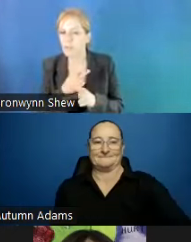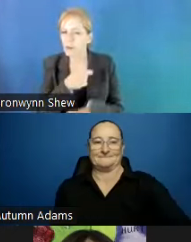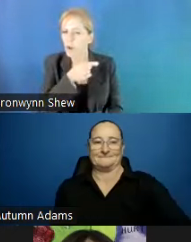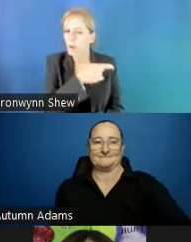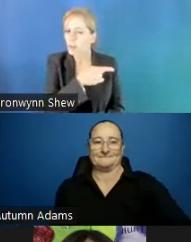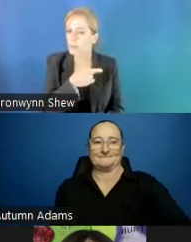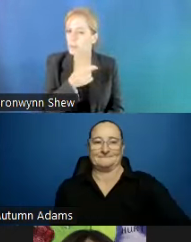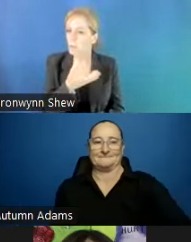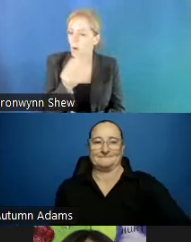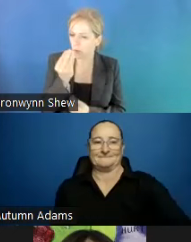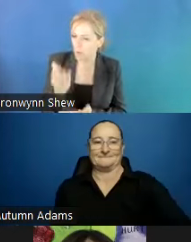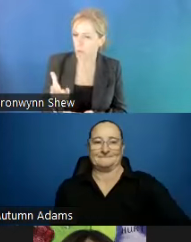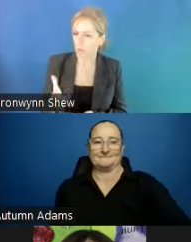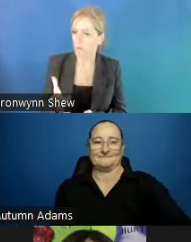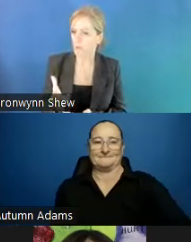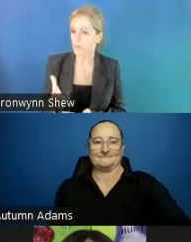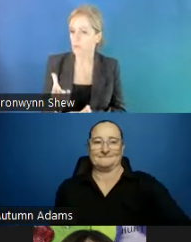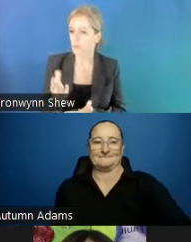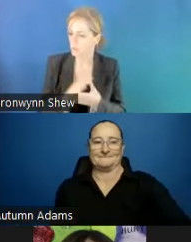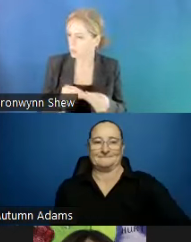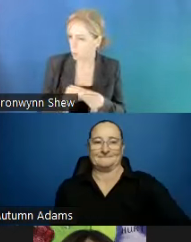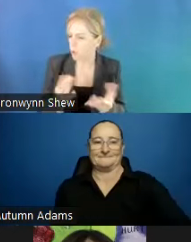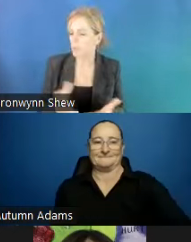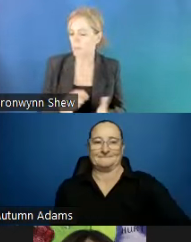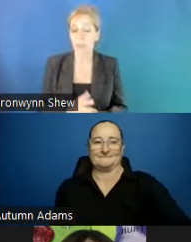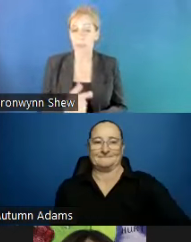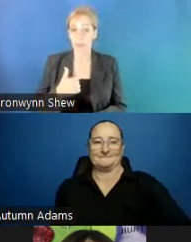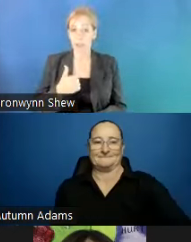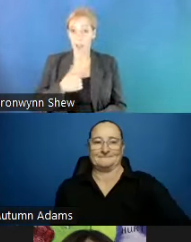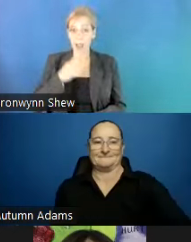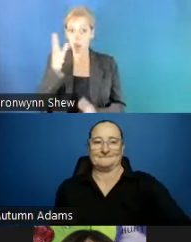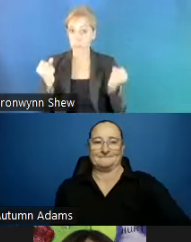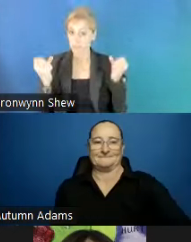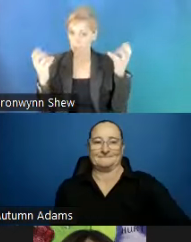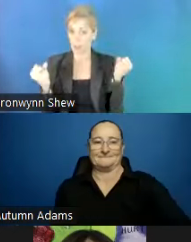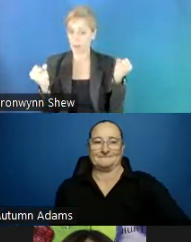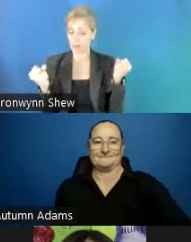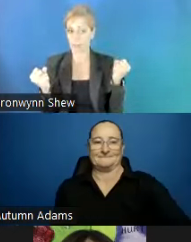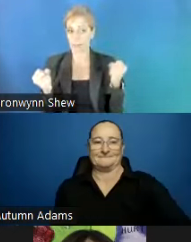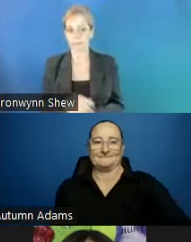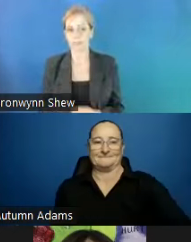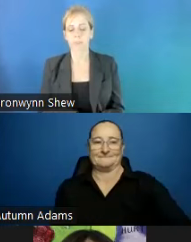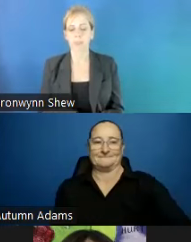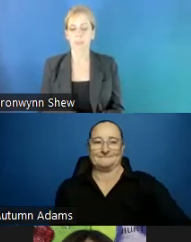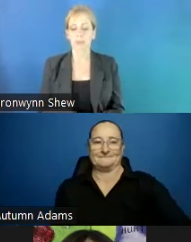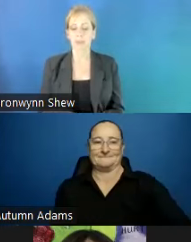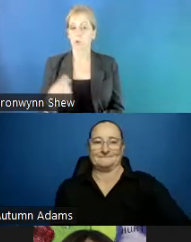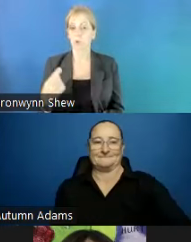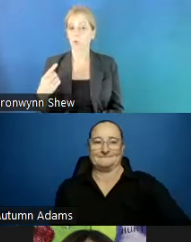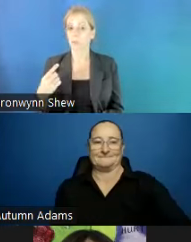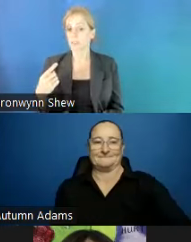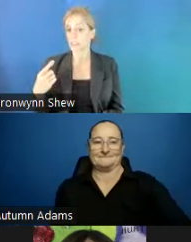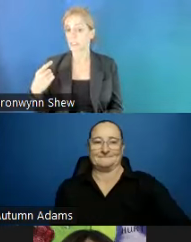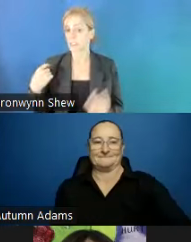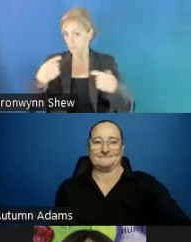will sign it. And the Spanish interpreter, just go ahead and read it, and you can interpret it in Spanish. So